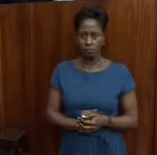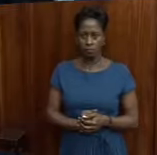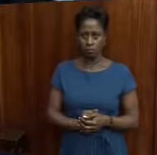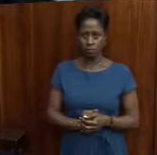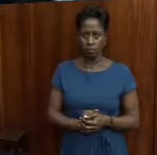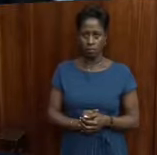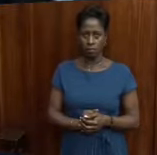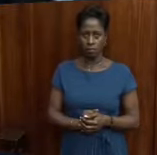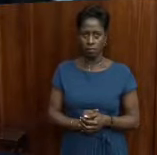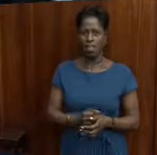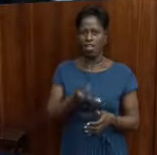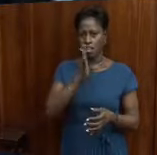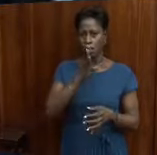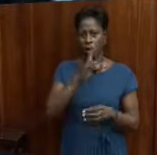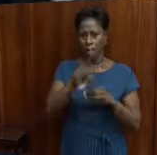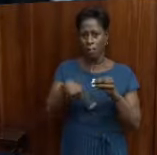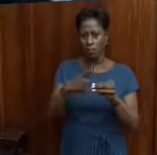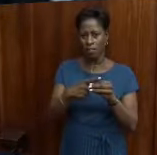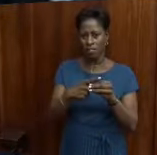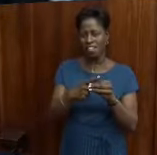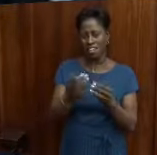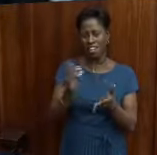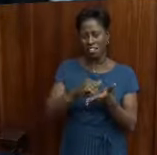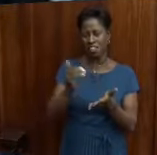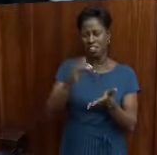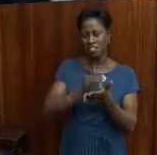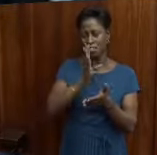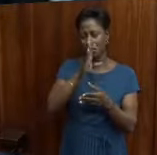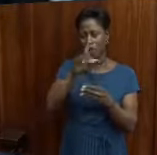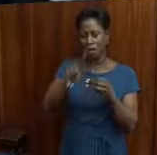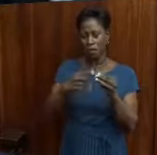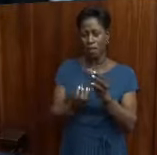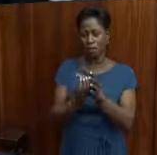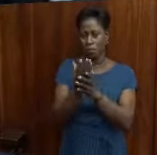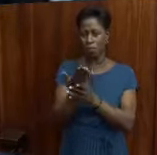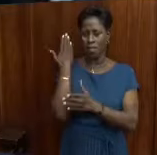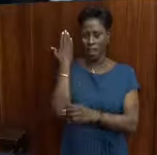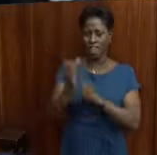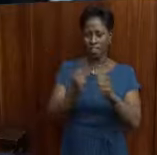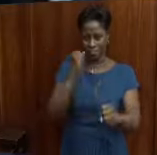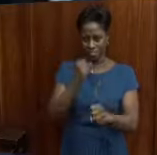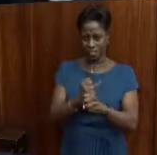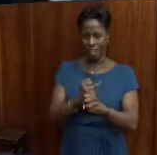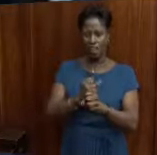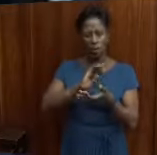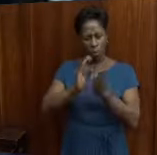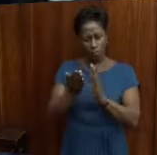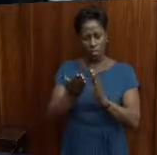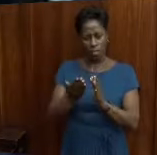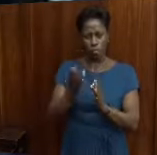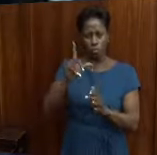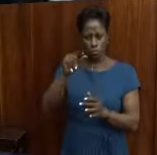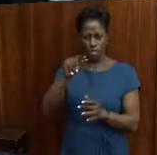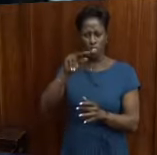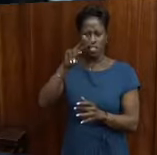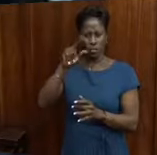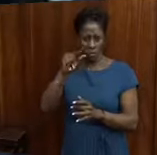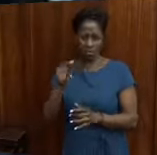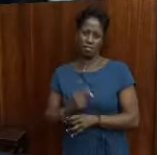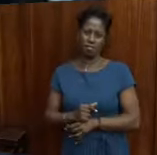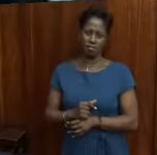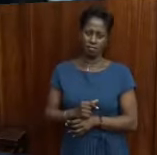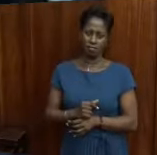2021 after contracting by 4% by 0.4% in 2020. This was largely due to an increase